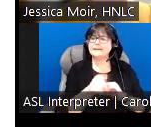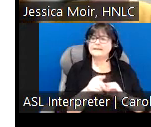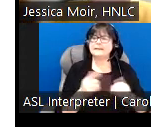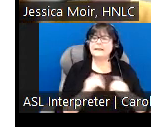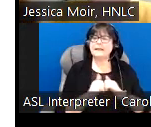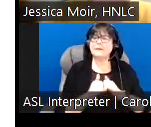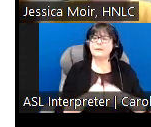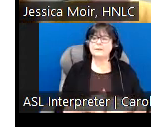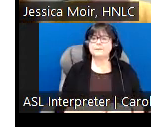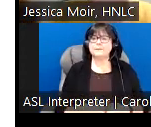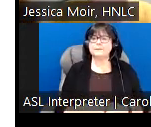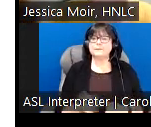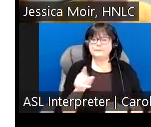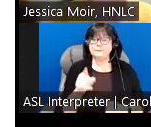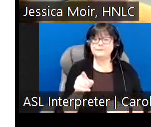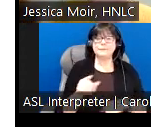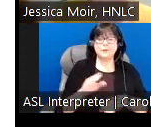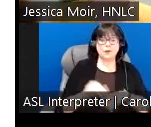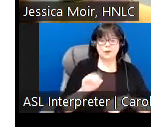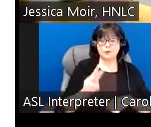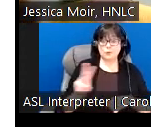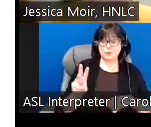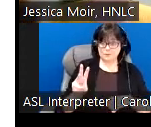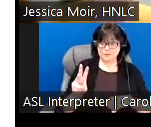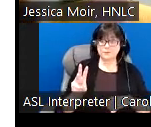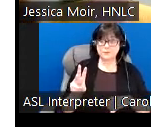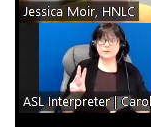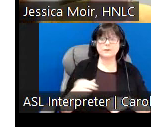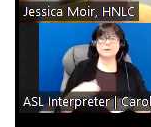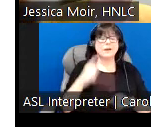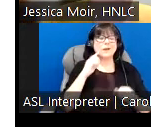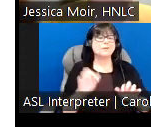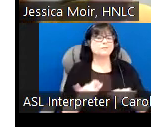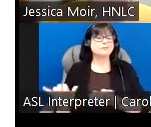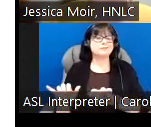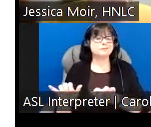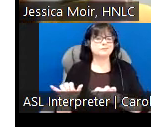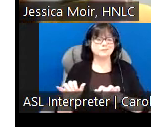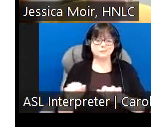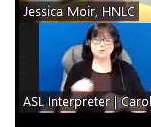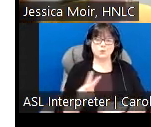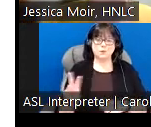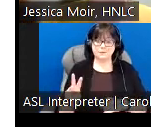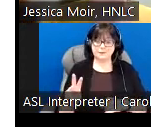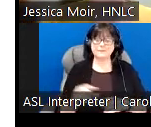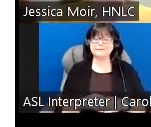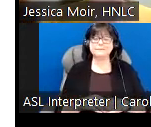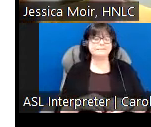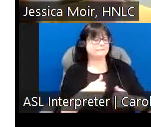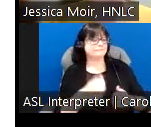tool? So it's on the website, and I can pop that link Pop it in the chat. Yep. Perfect.